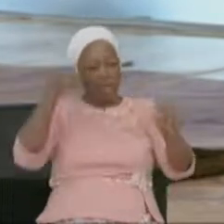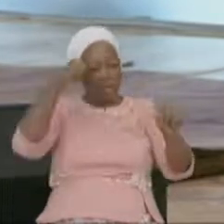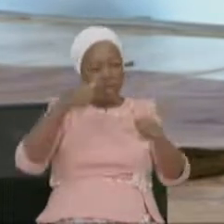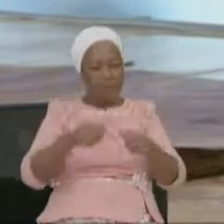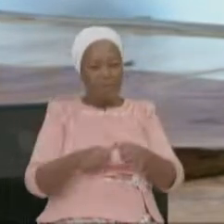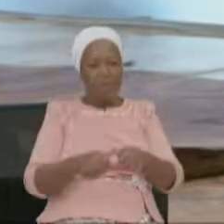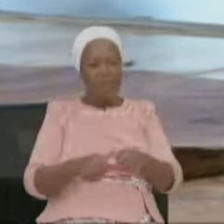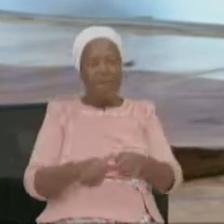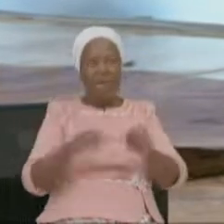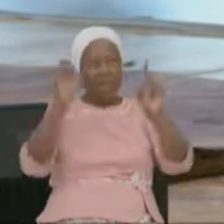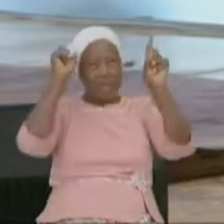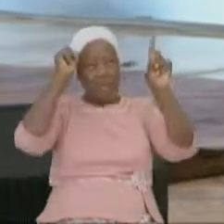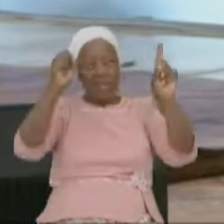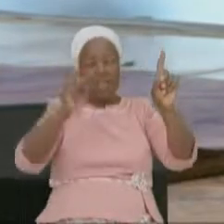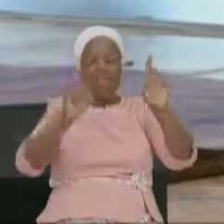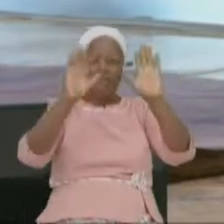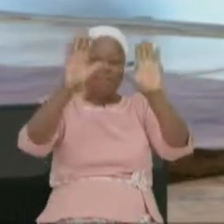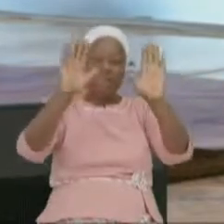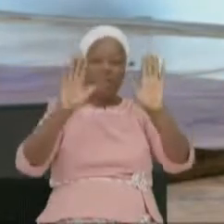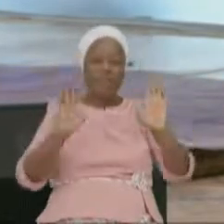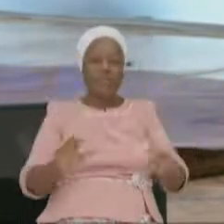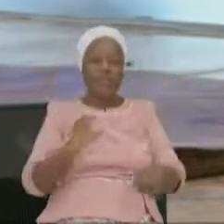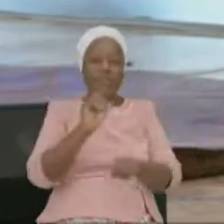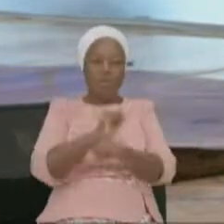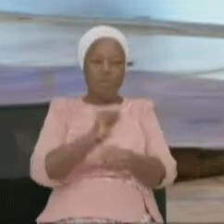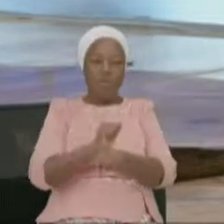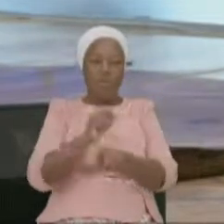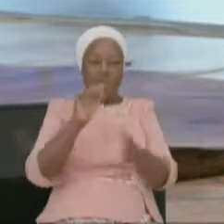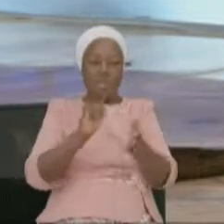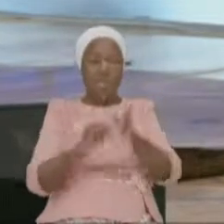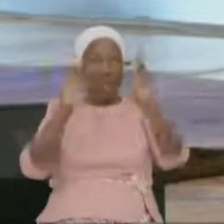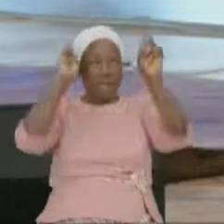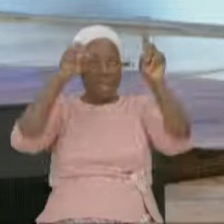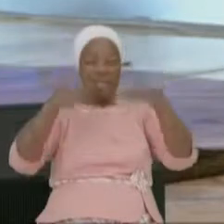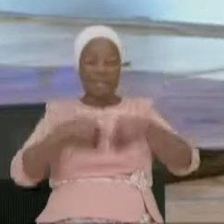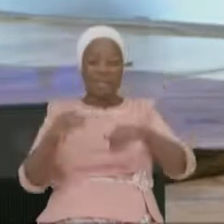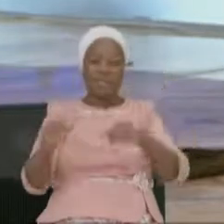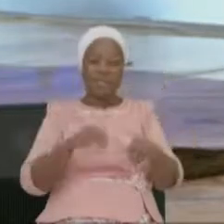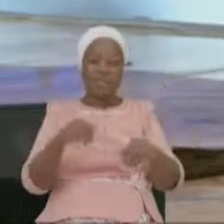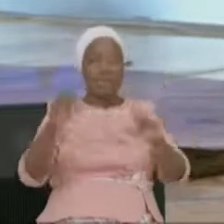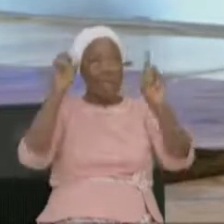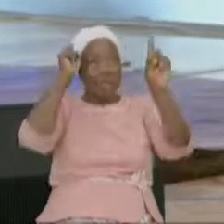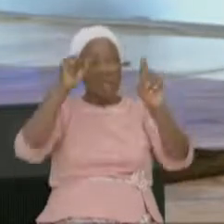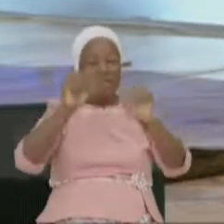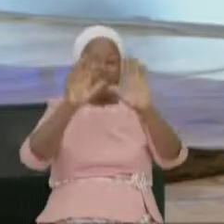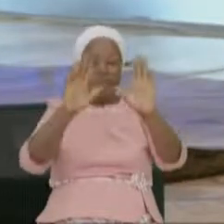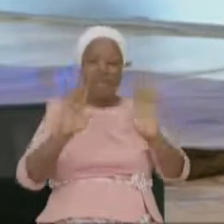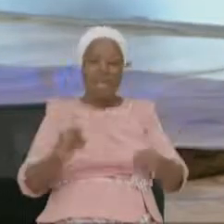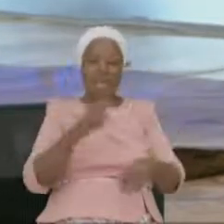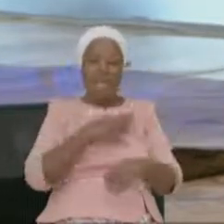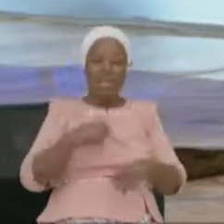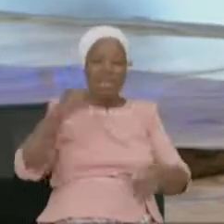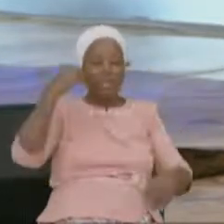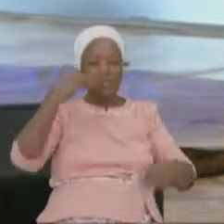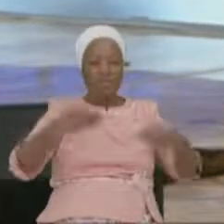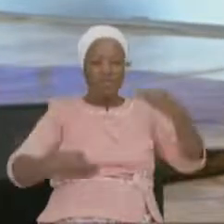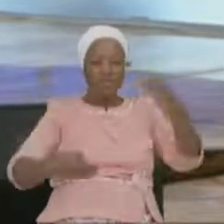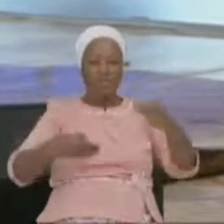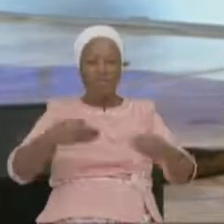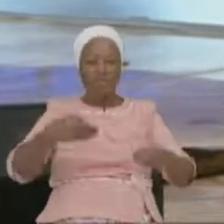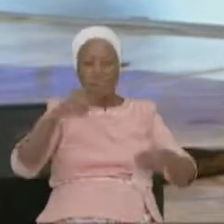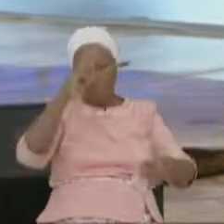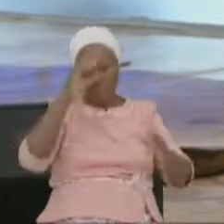his marvelous works that he has done, his wonders and the judgments of